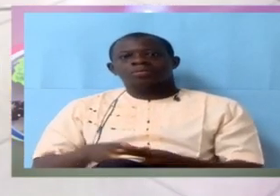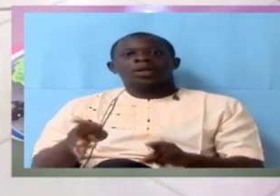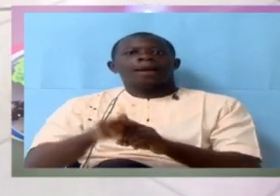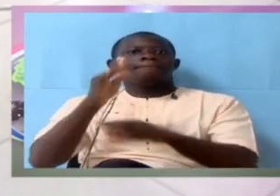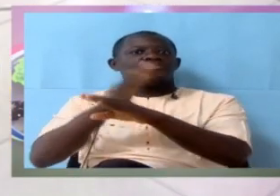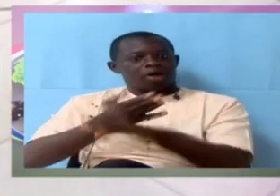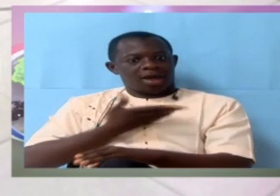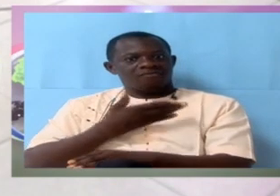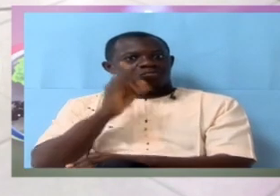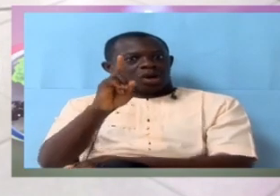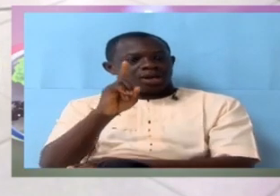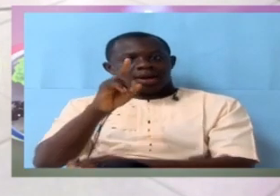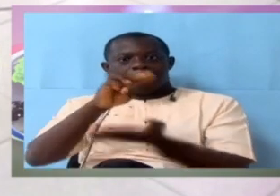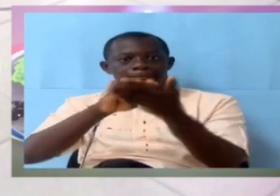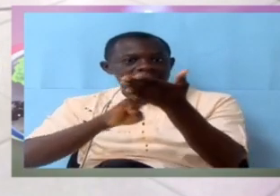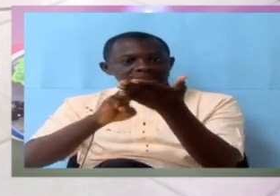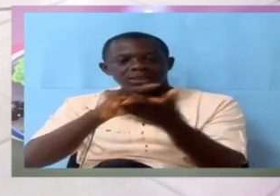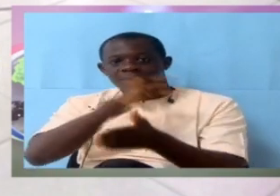is one which was called Jine.